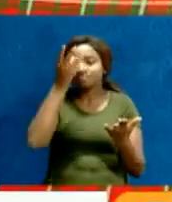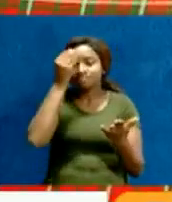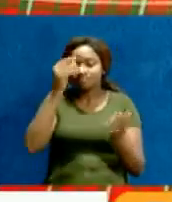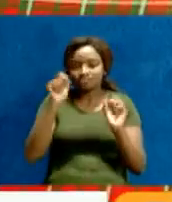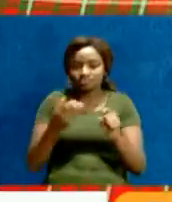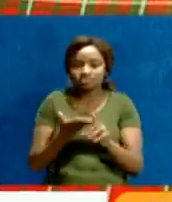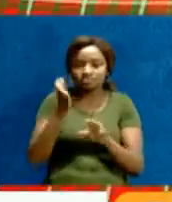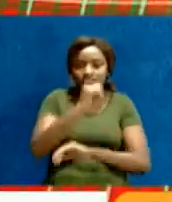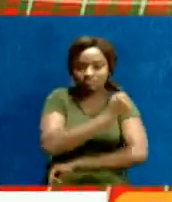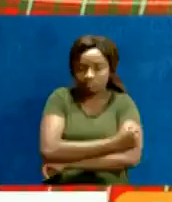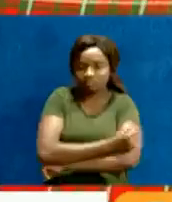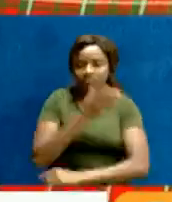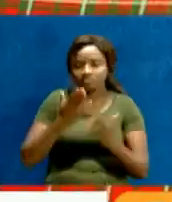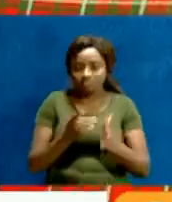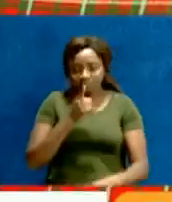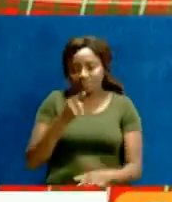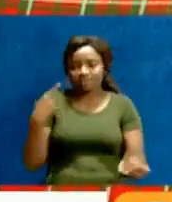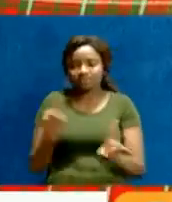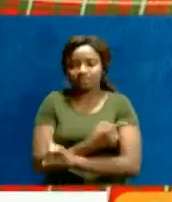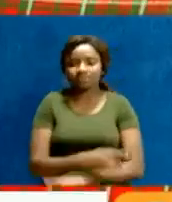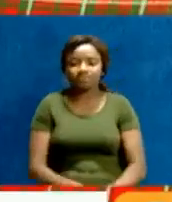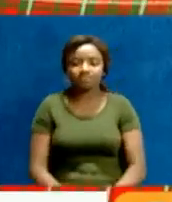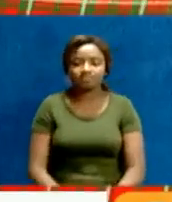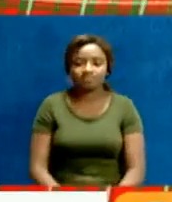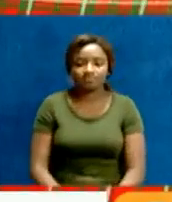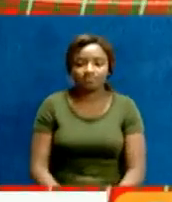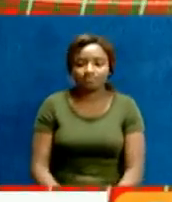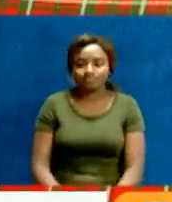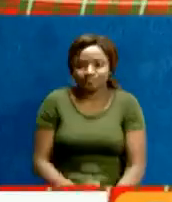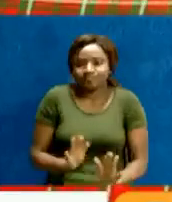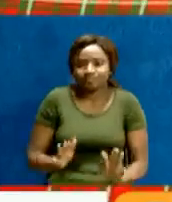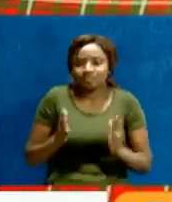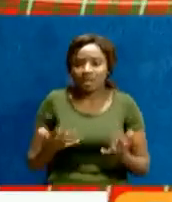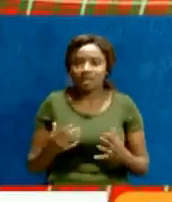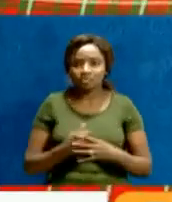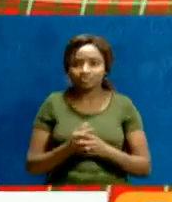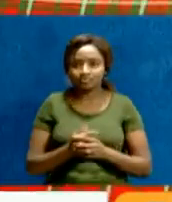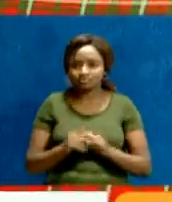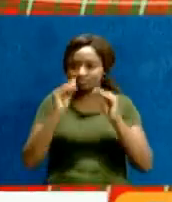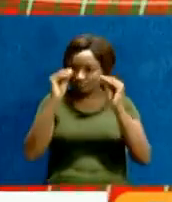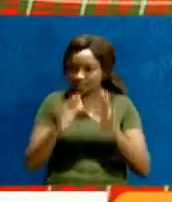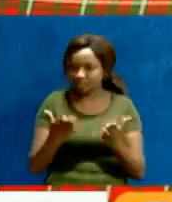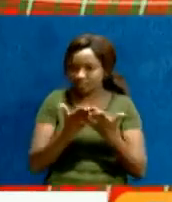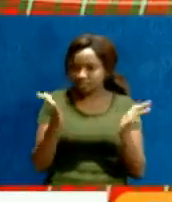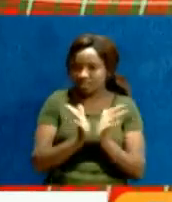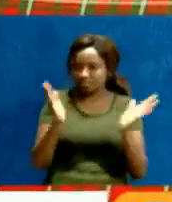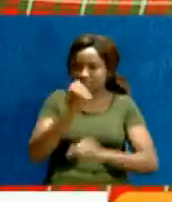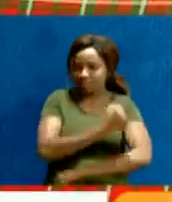school may have been the difference, in the sense that the teachers in the public school